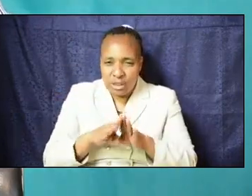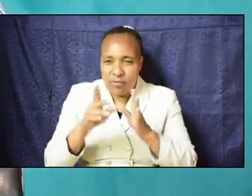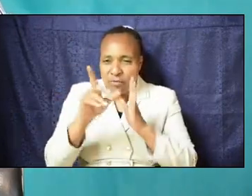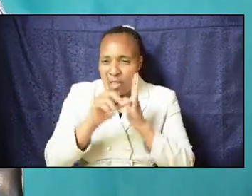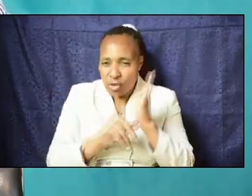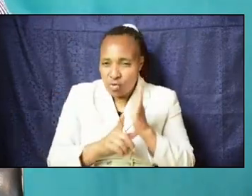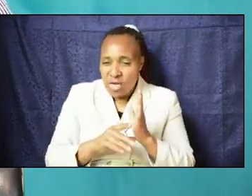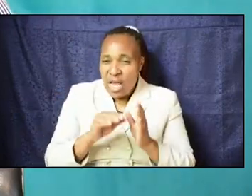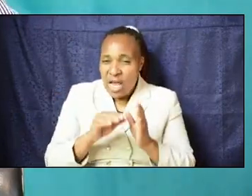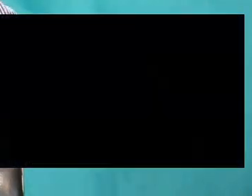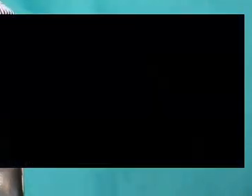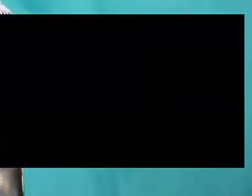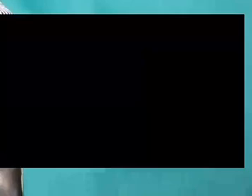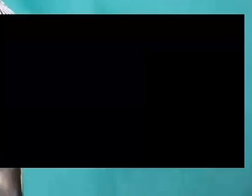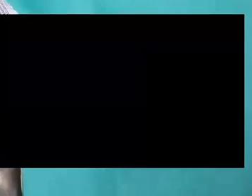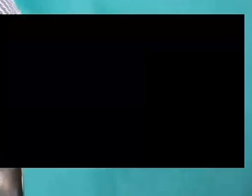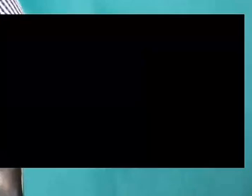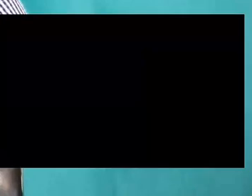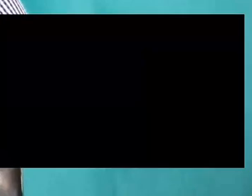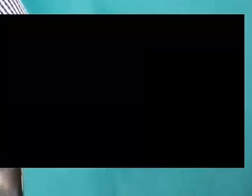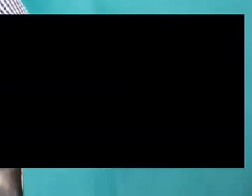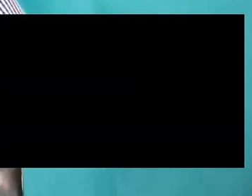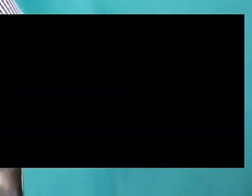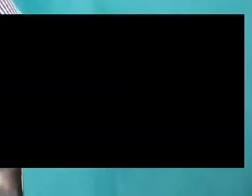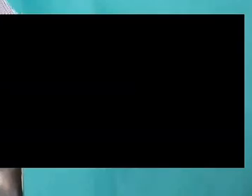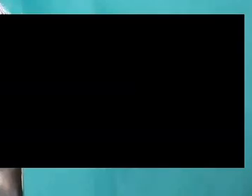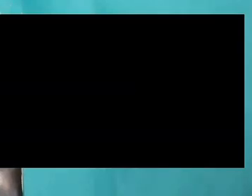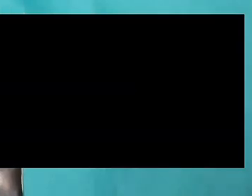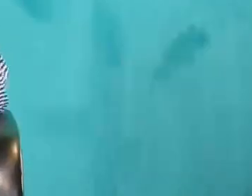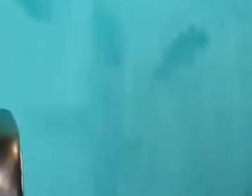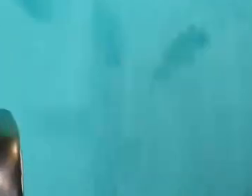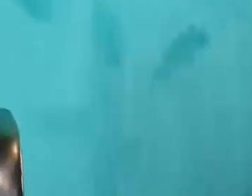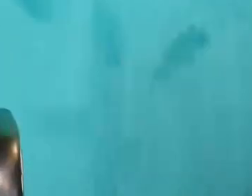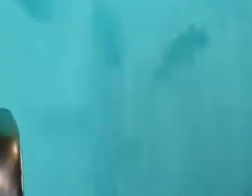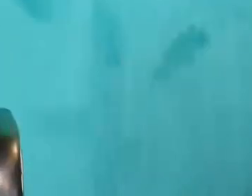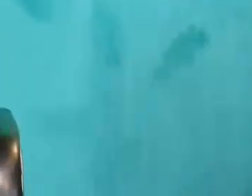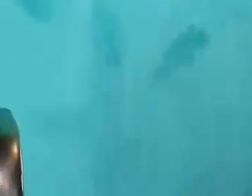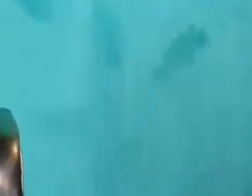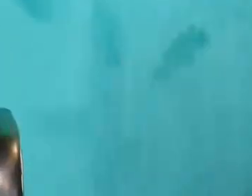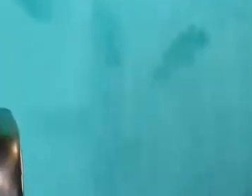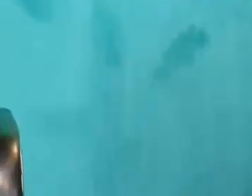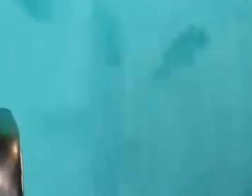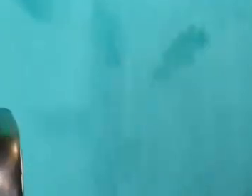I'd like to ask Richard Donner to share with us some interesting facts about Joseph.